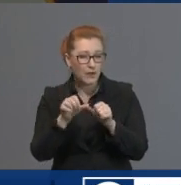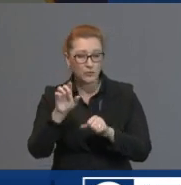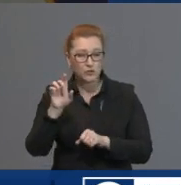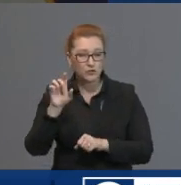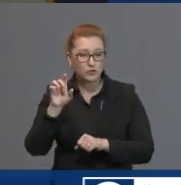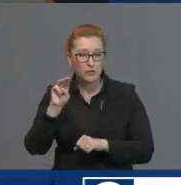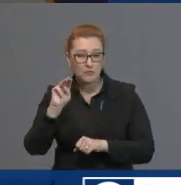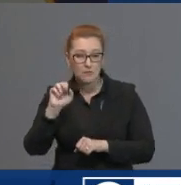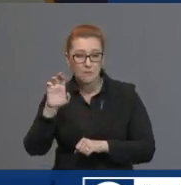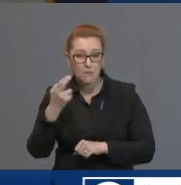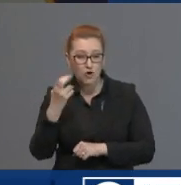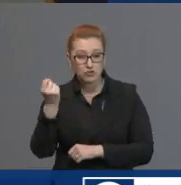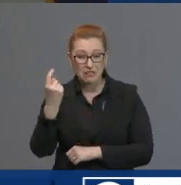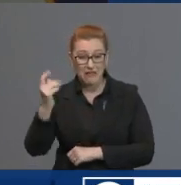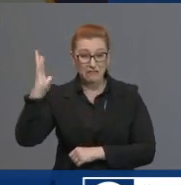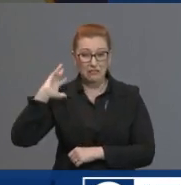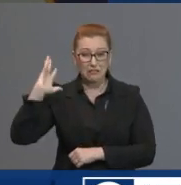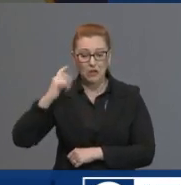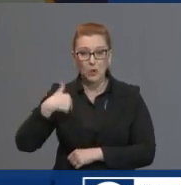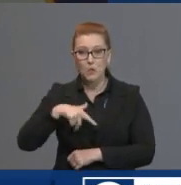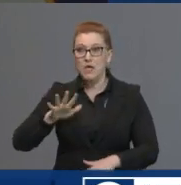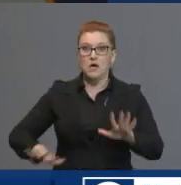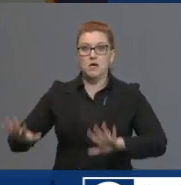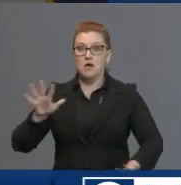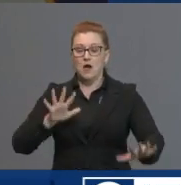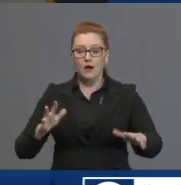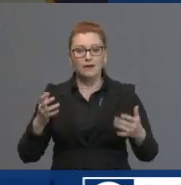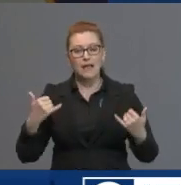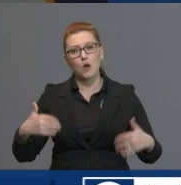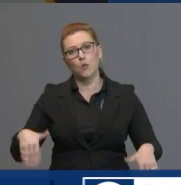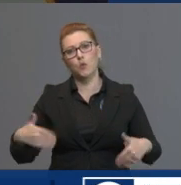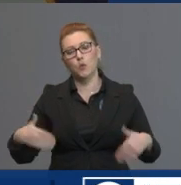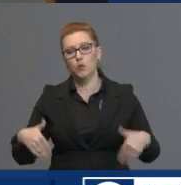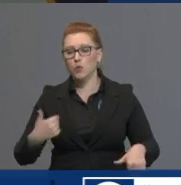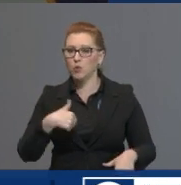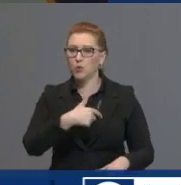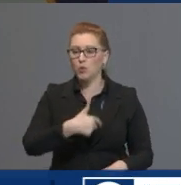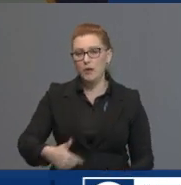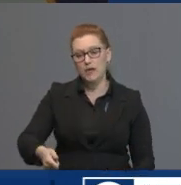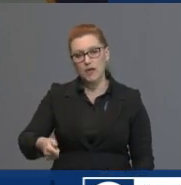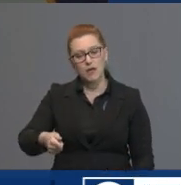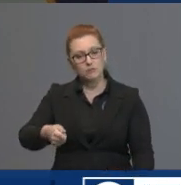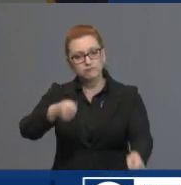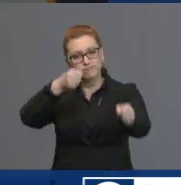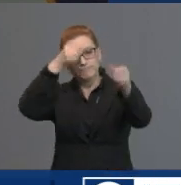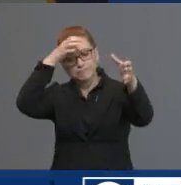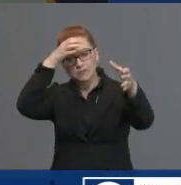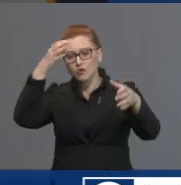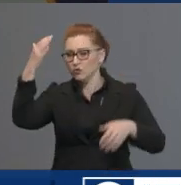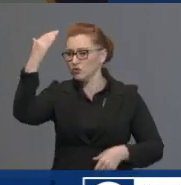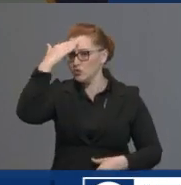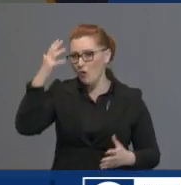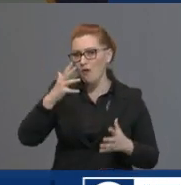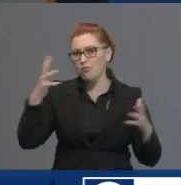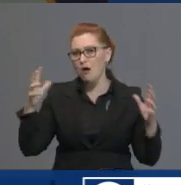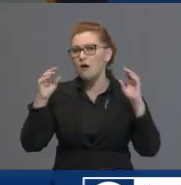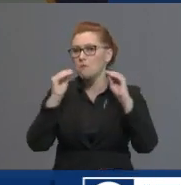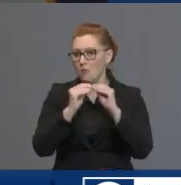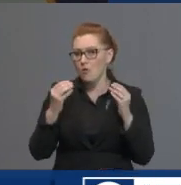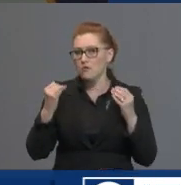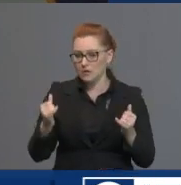we know so much more today about what's important and what to focus